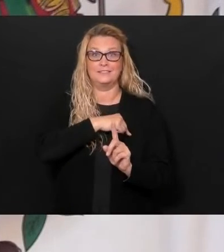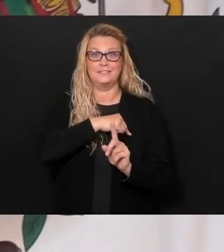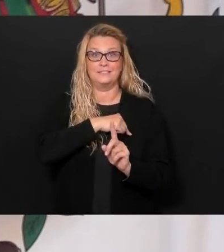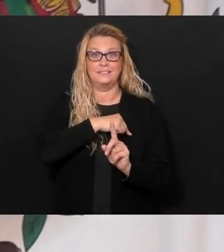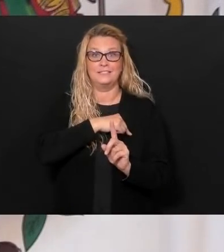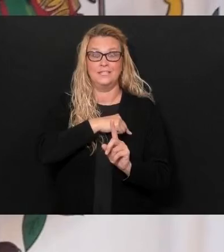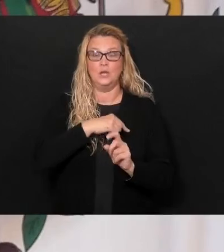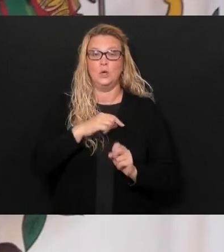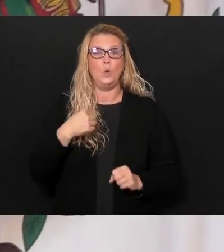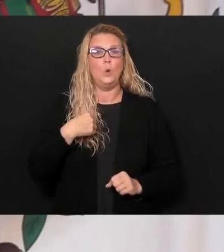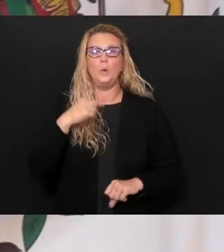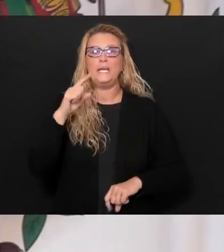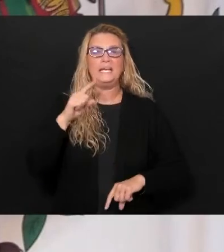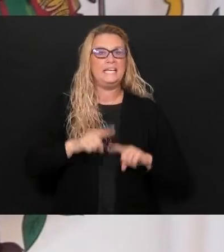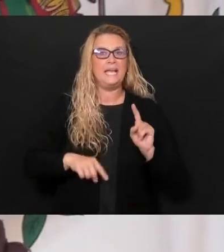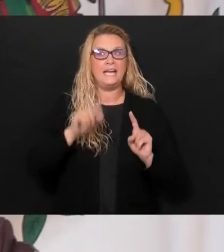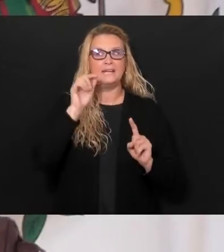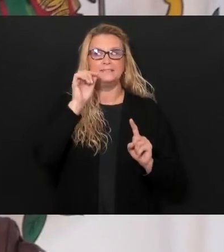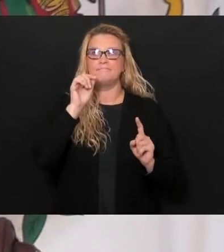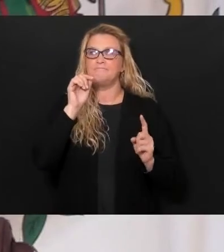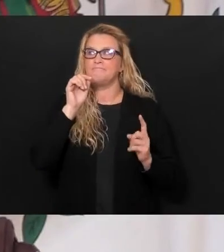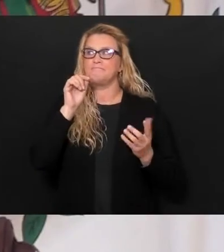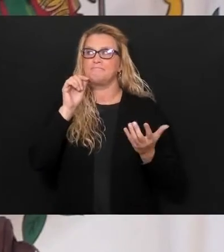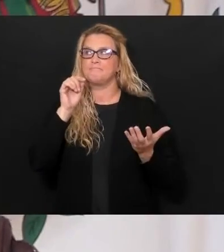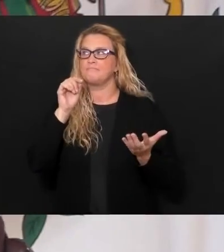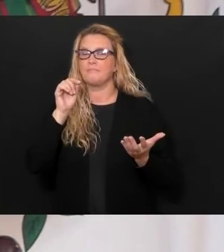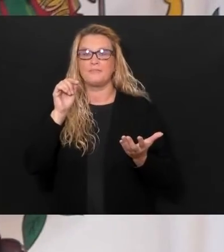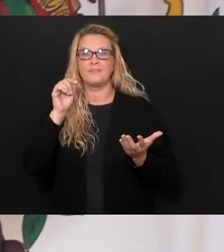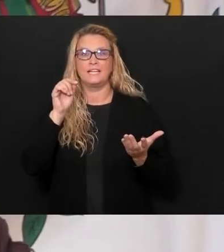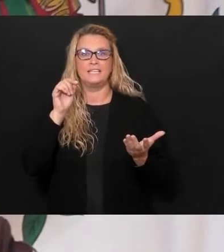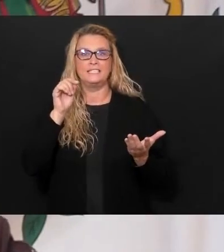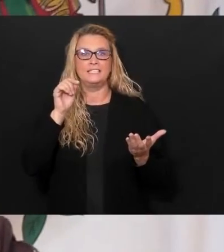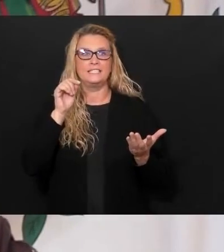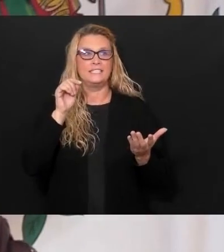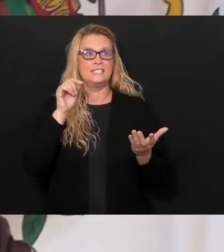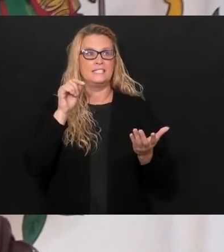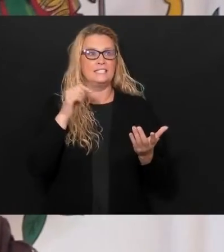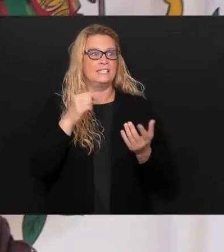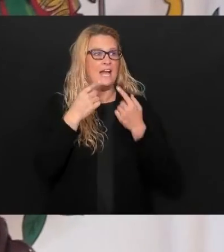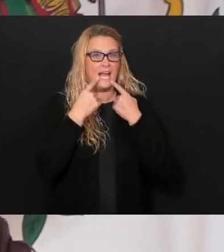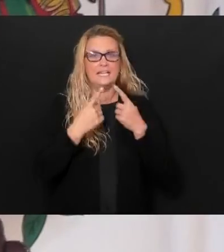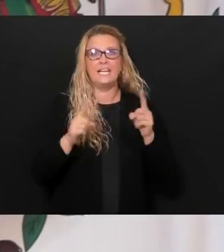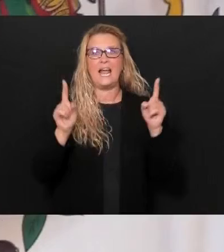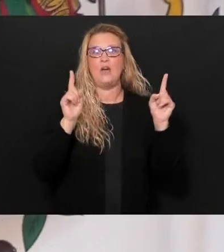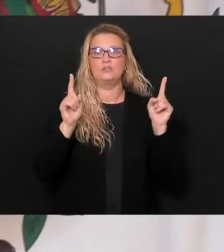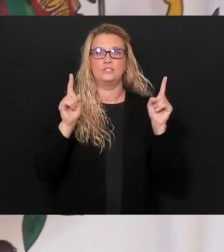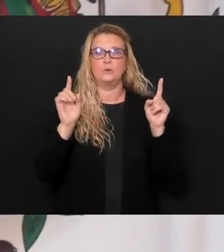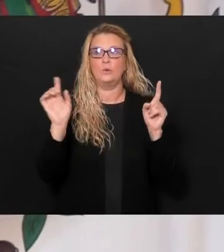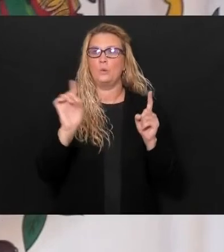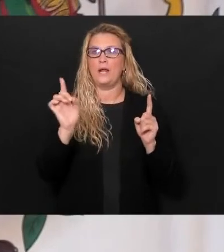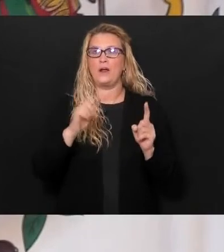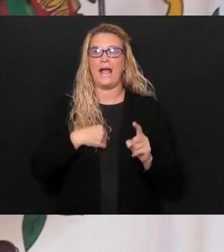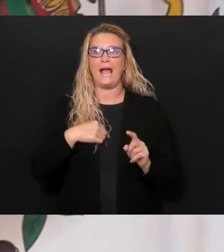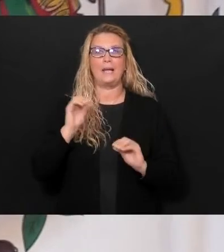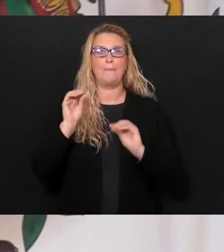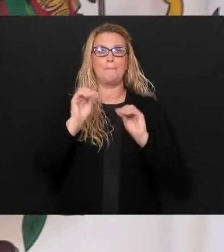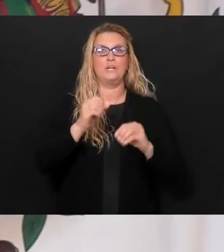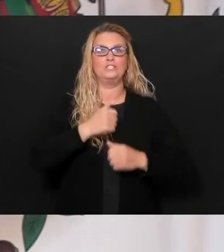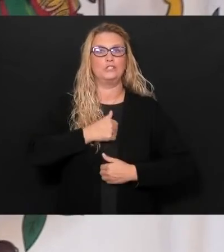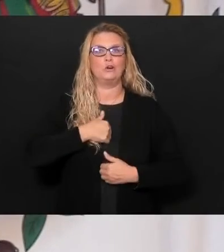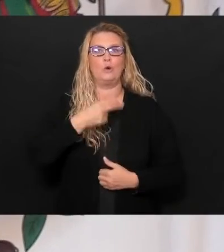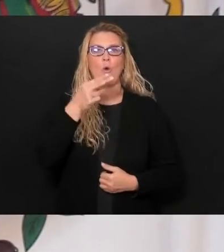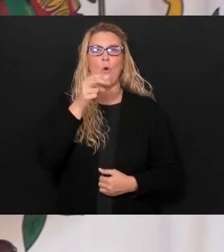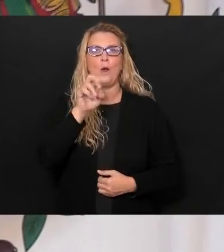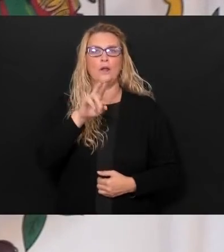No one can identify to me that there's a battlefront that we can put General Hoyer on and stop